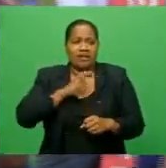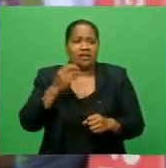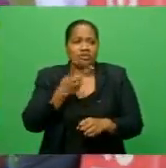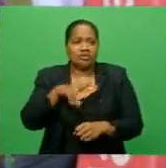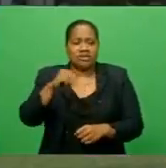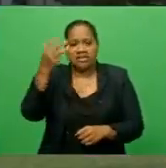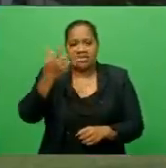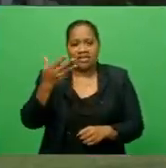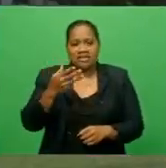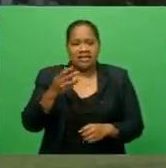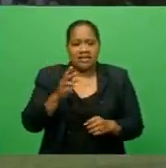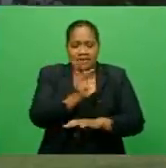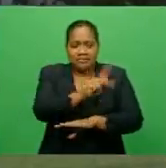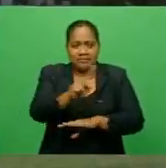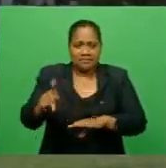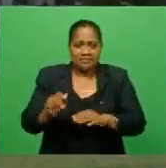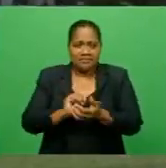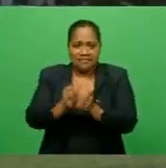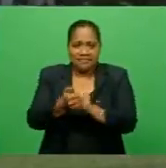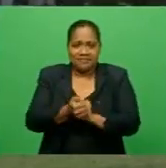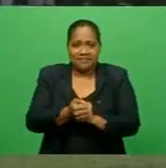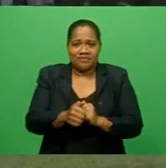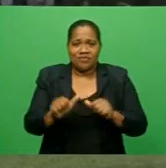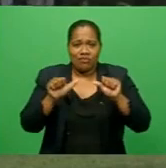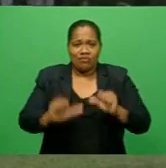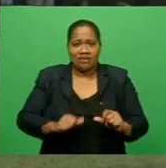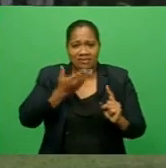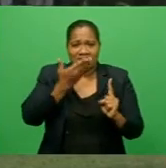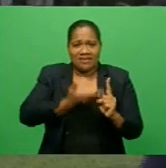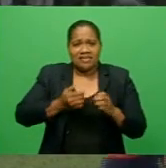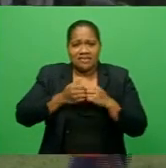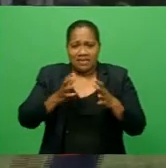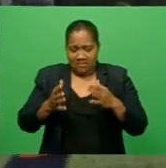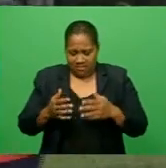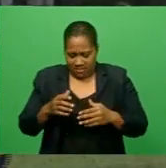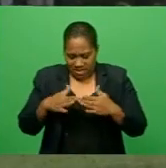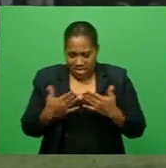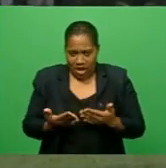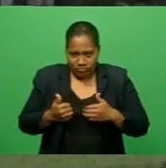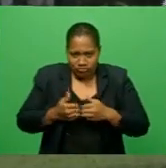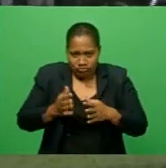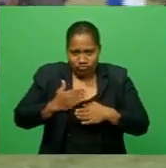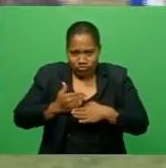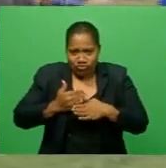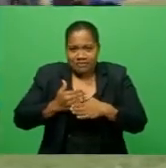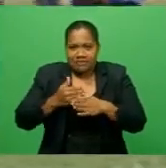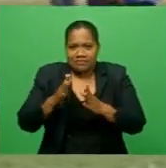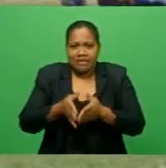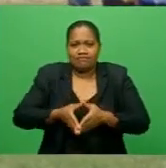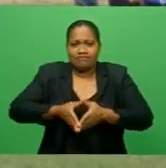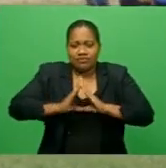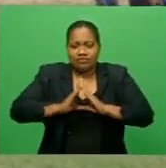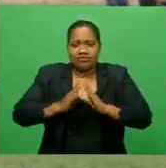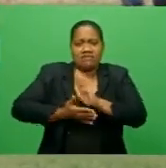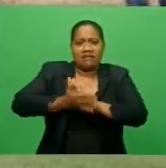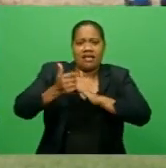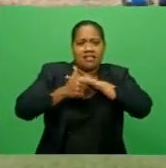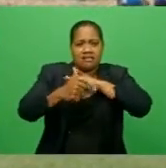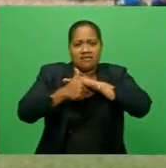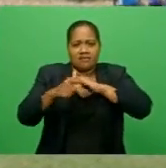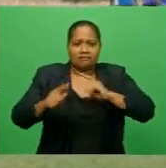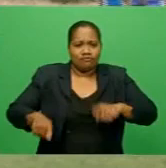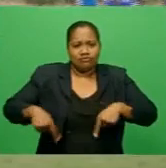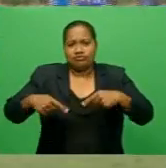Games. President Devi Tamau says they are beginning the groundwork on this by establishing a high-level competition for its elite